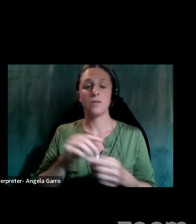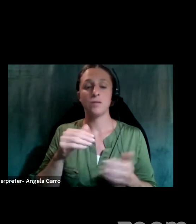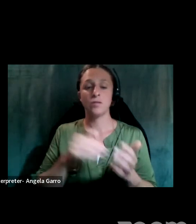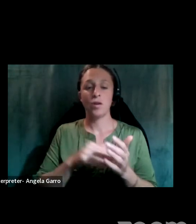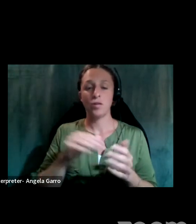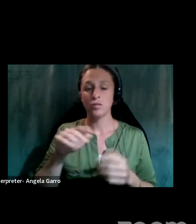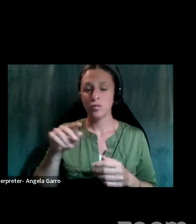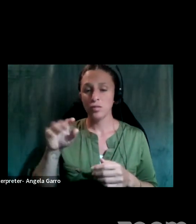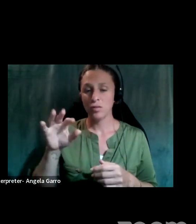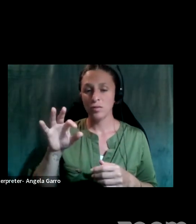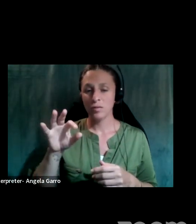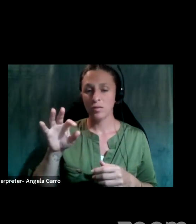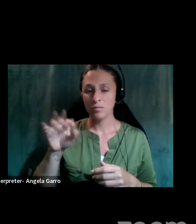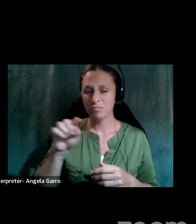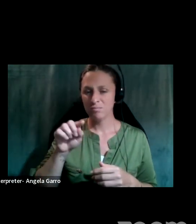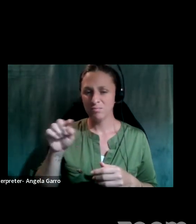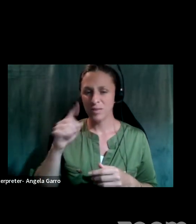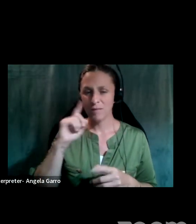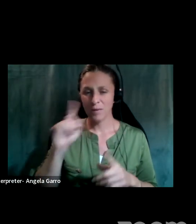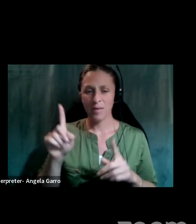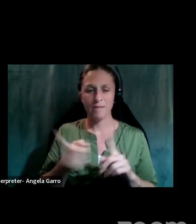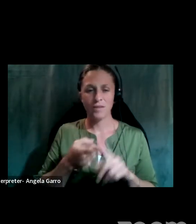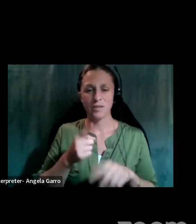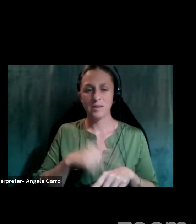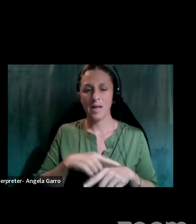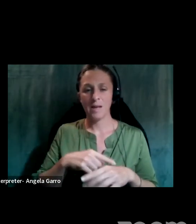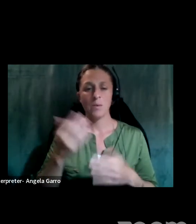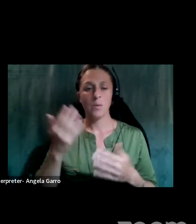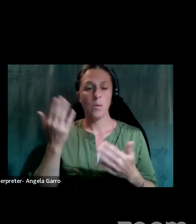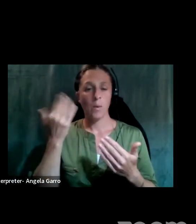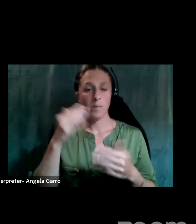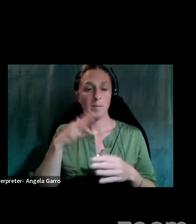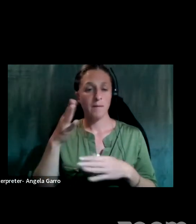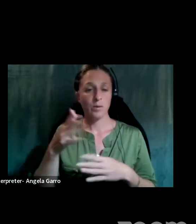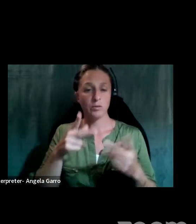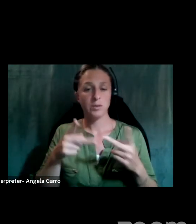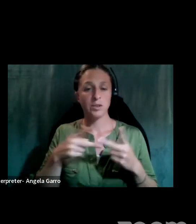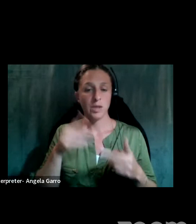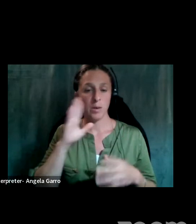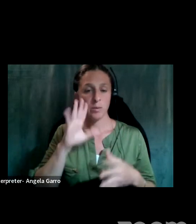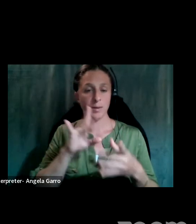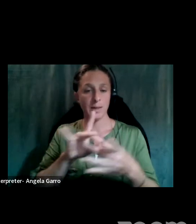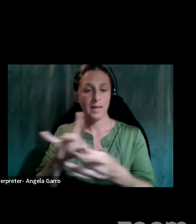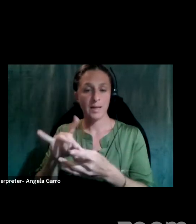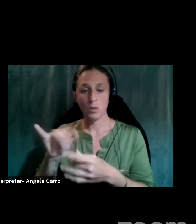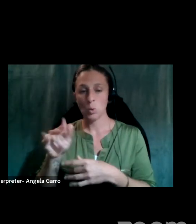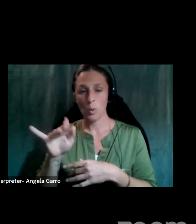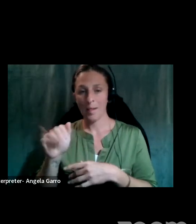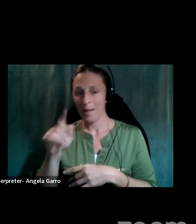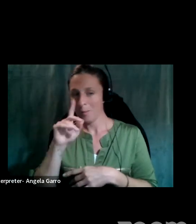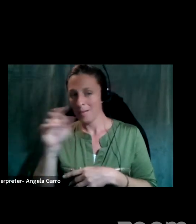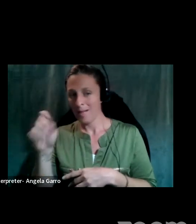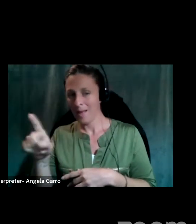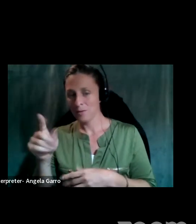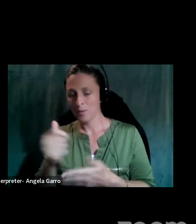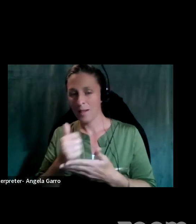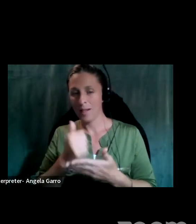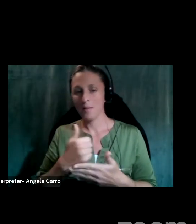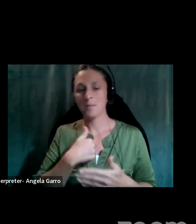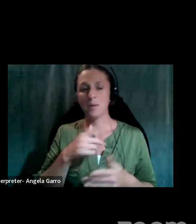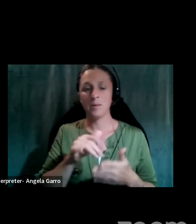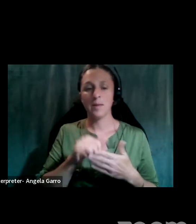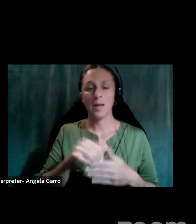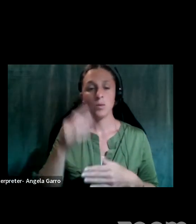my future position, we'll do some, connecting. Julia, I'm going to ask you to help me out with that too. Did you know that